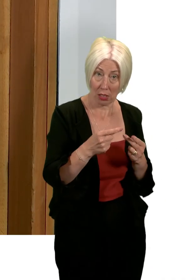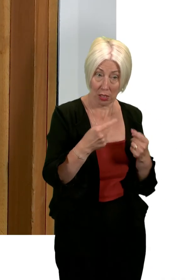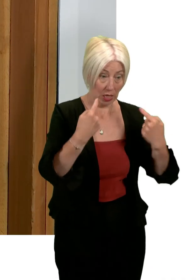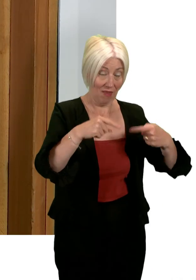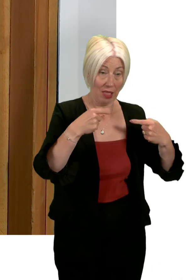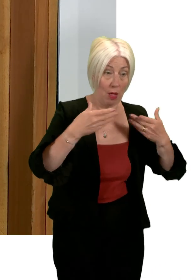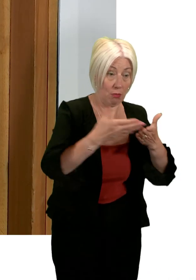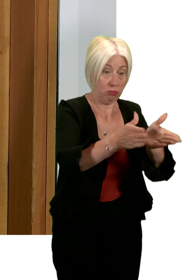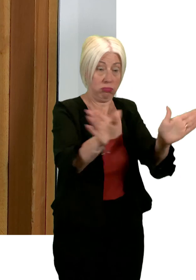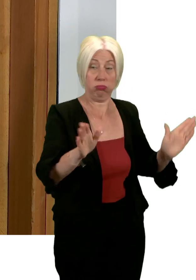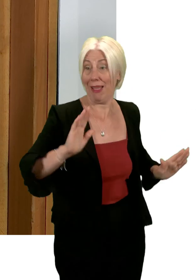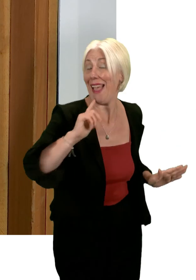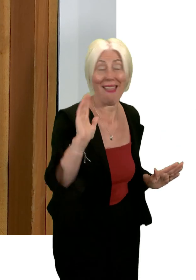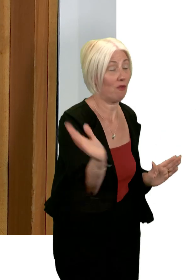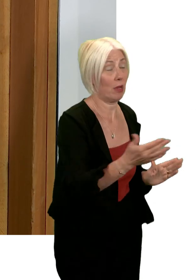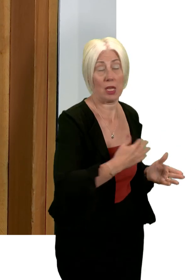And then